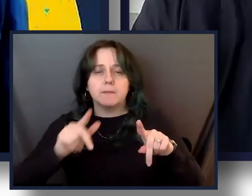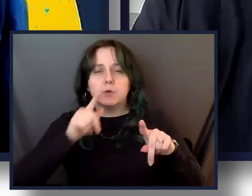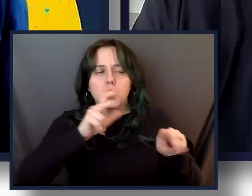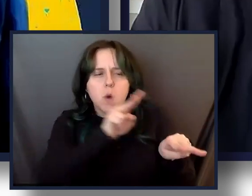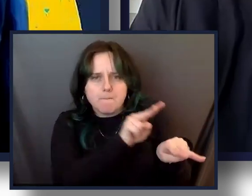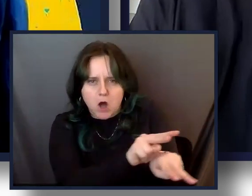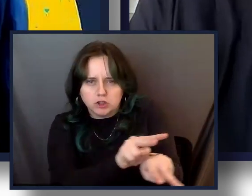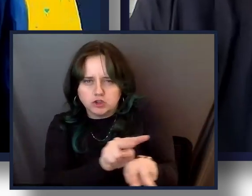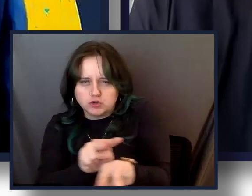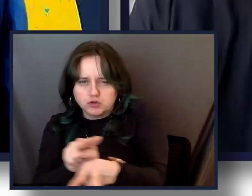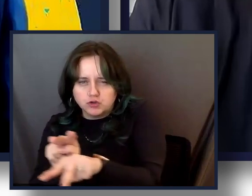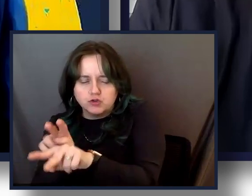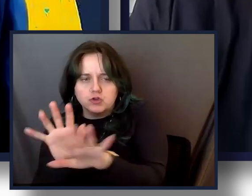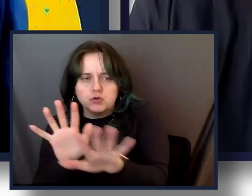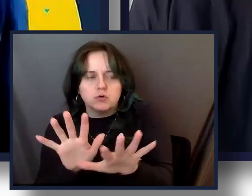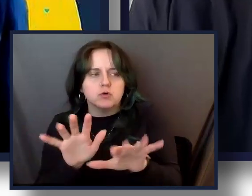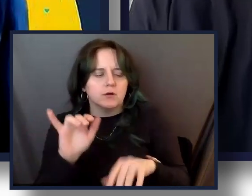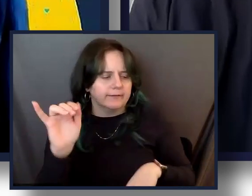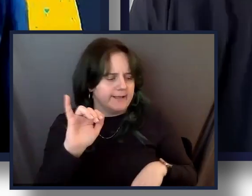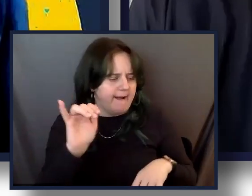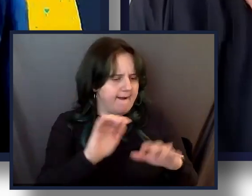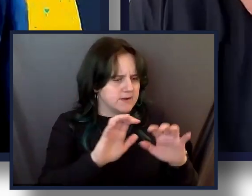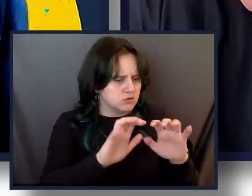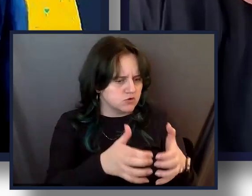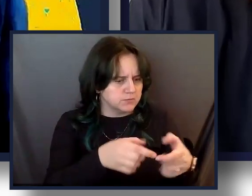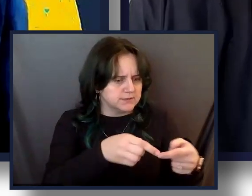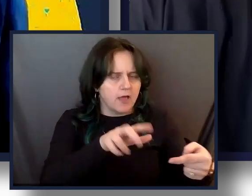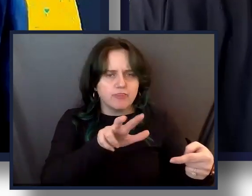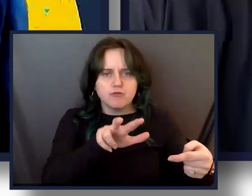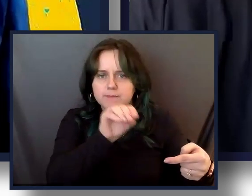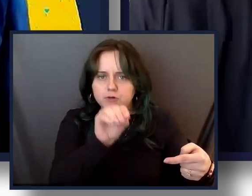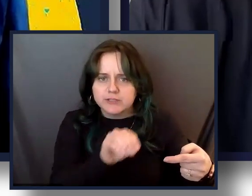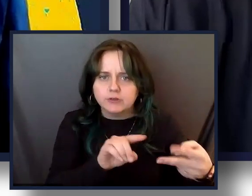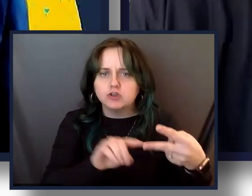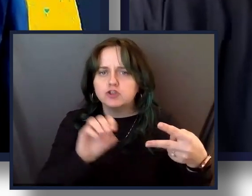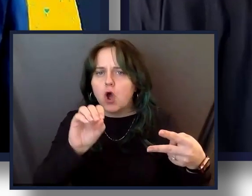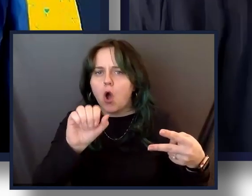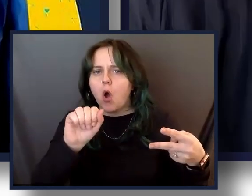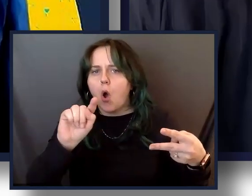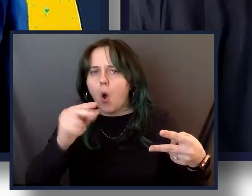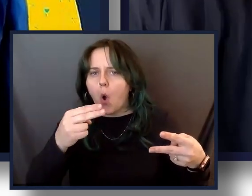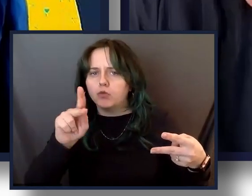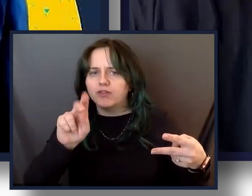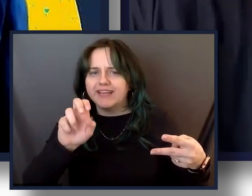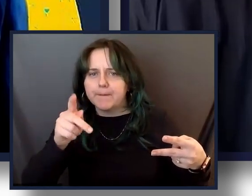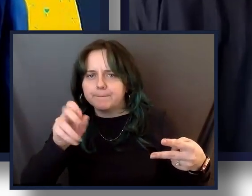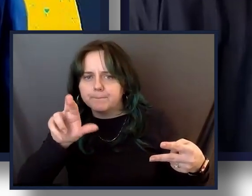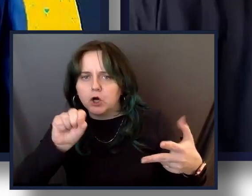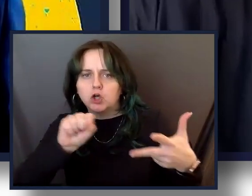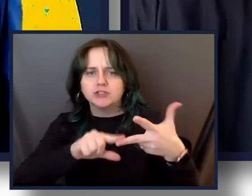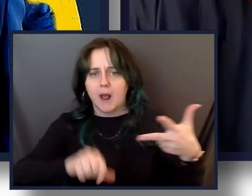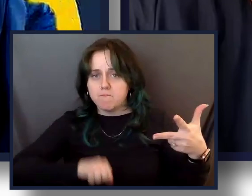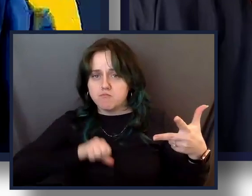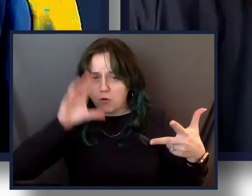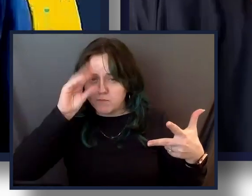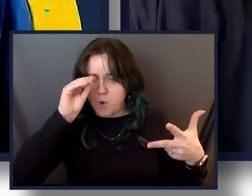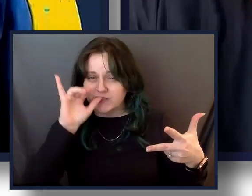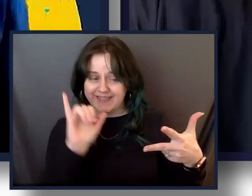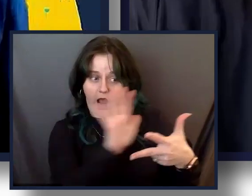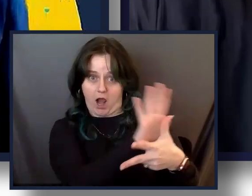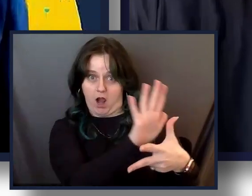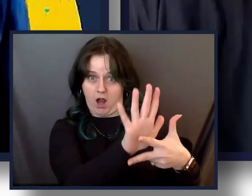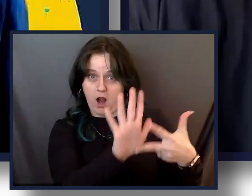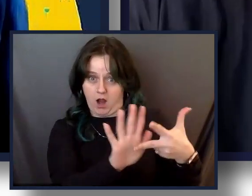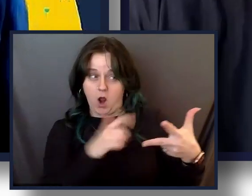like the Three Percenters, the Oath Keepers, the Proud Boys. We've been sounding an alarm that